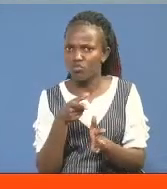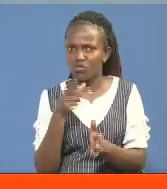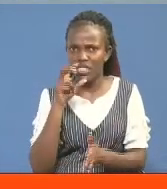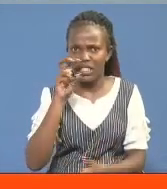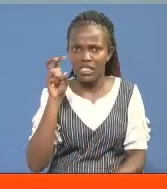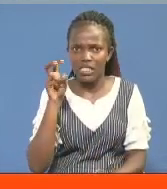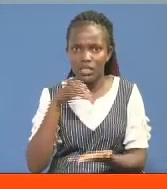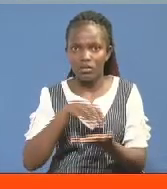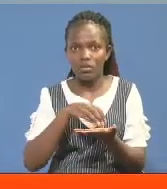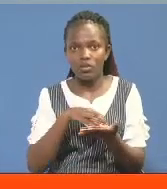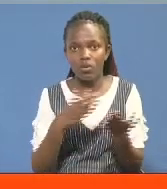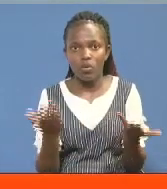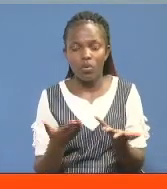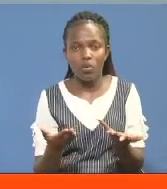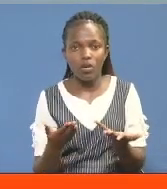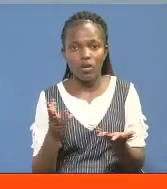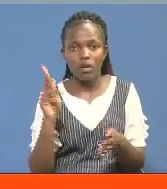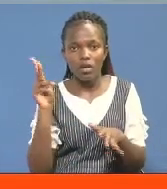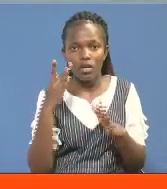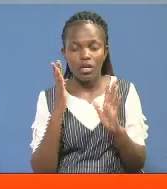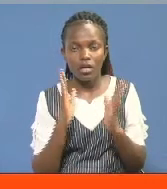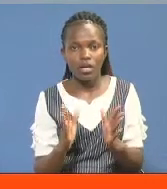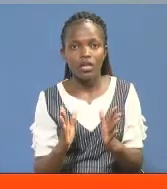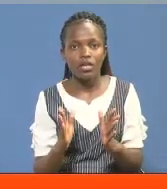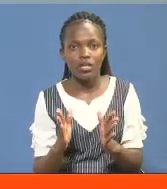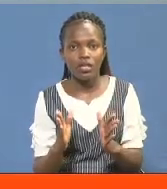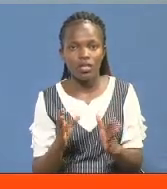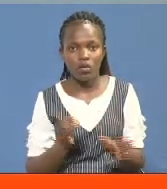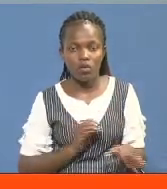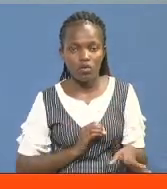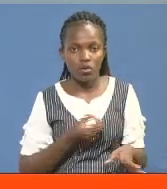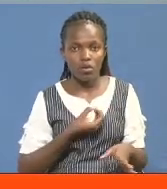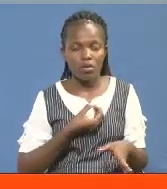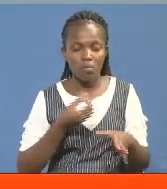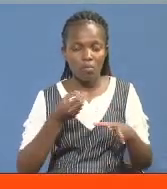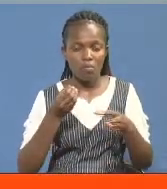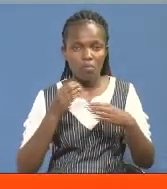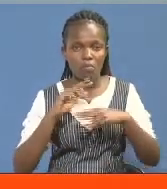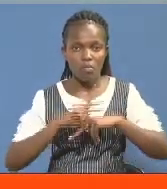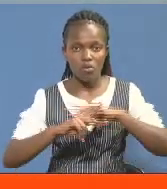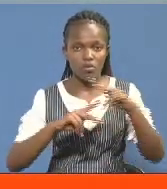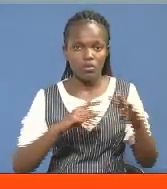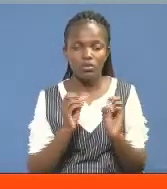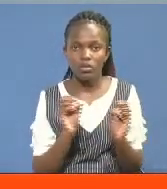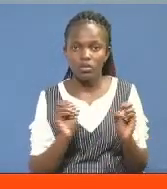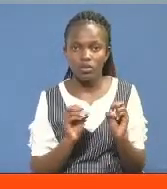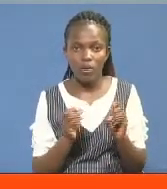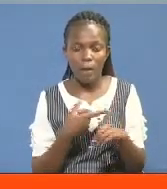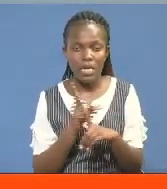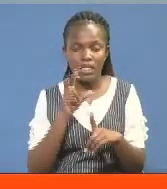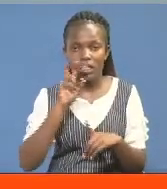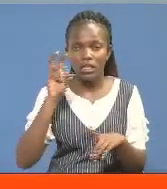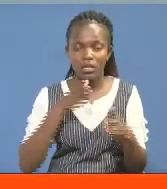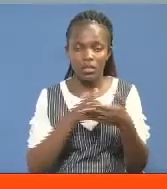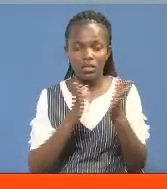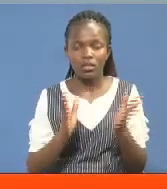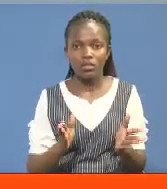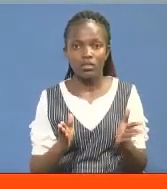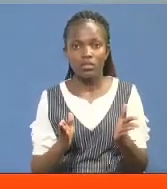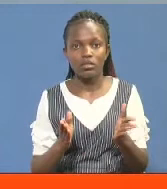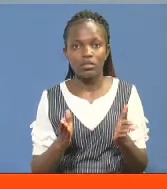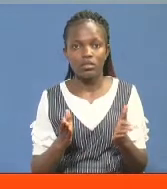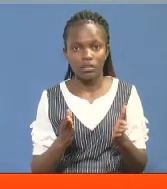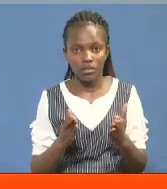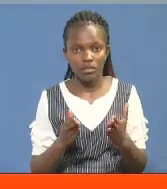situation like this, given that Kenyans have not really owned up to the process? We are only seeing key leaders now taking a stand on the